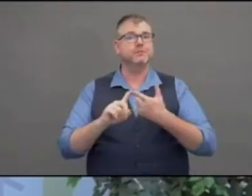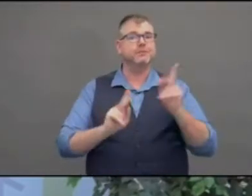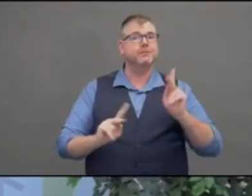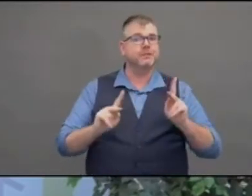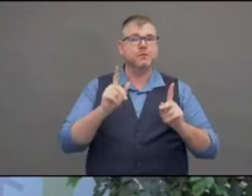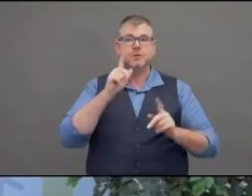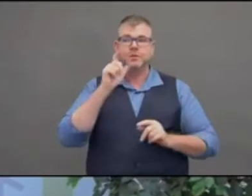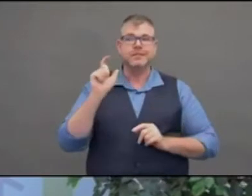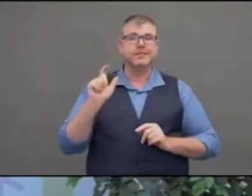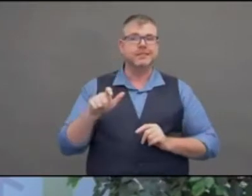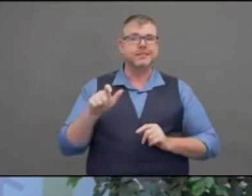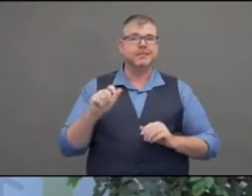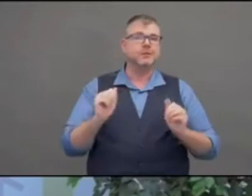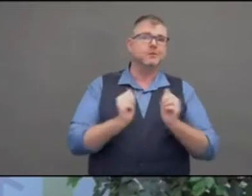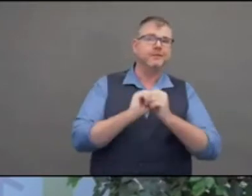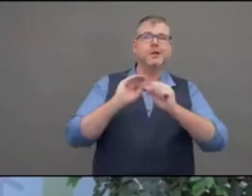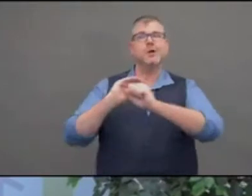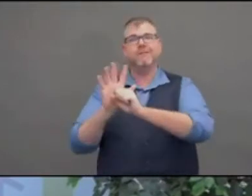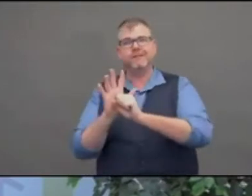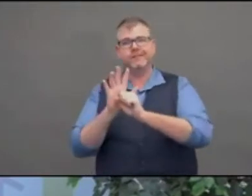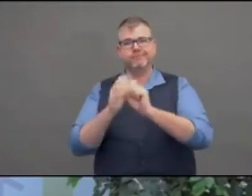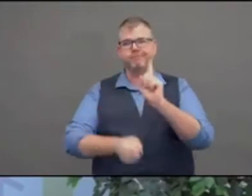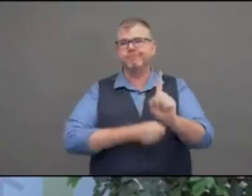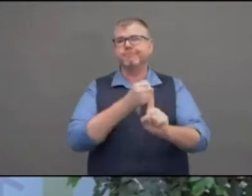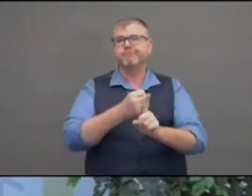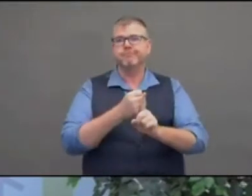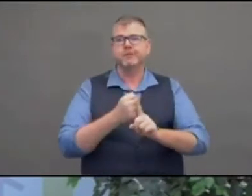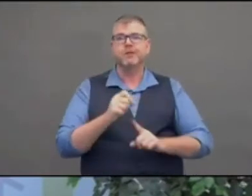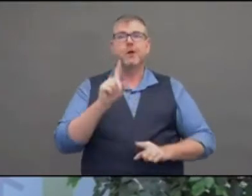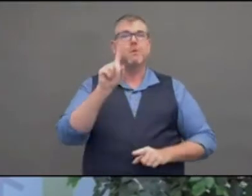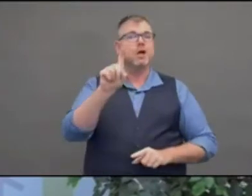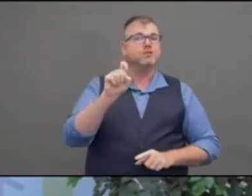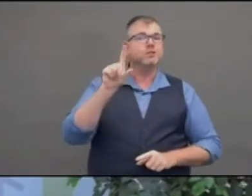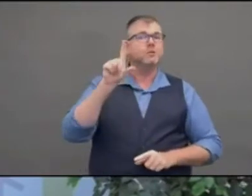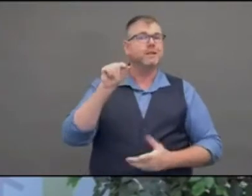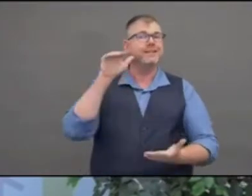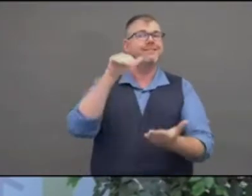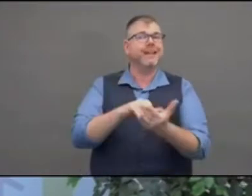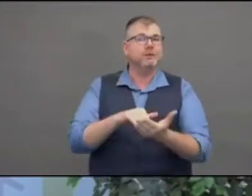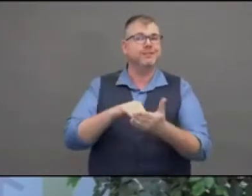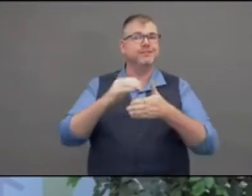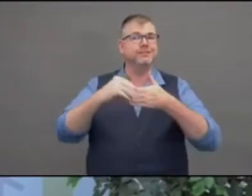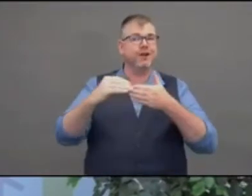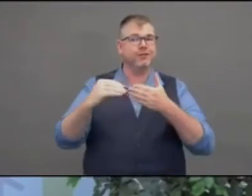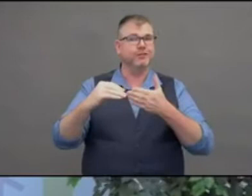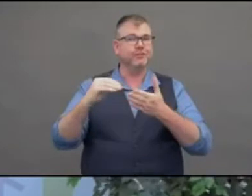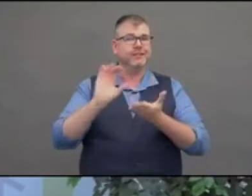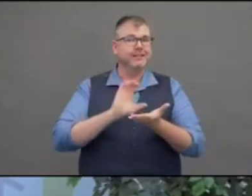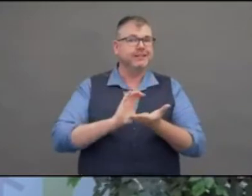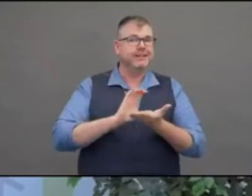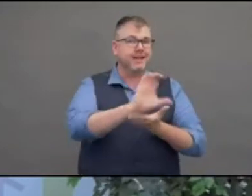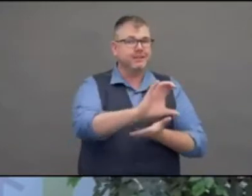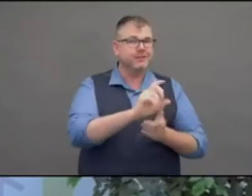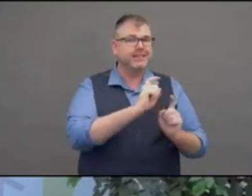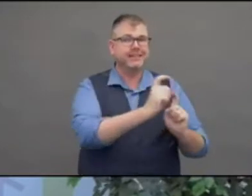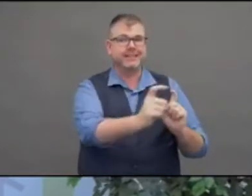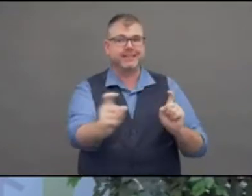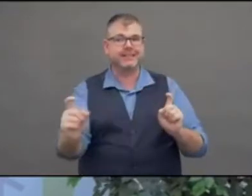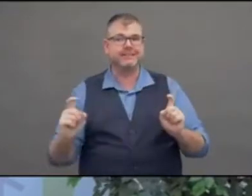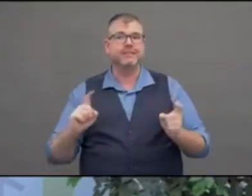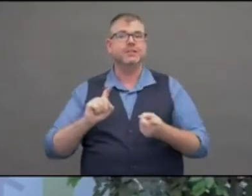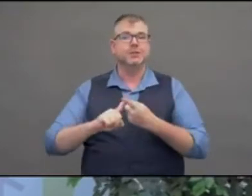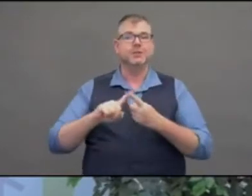by that, we had distributed $120,000 in cash aid to our low-income Latino households. That's